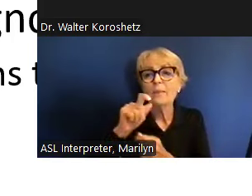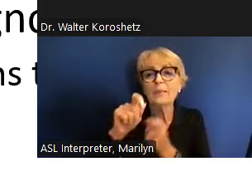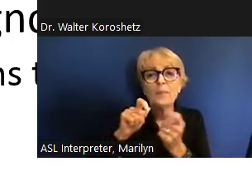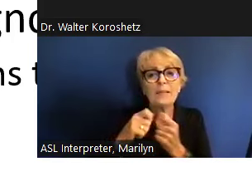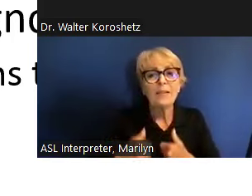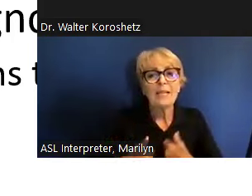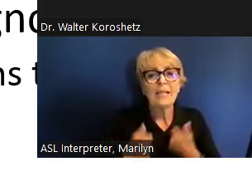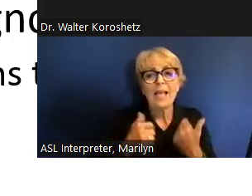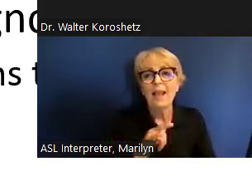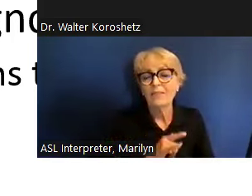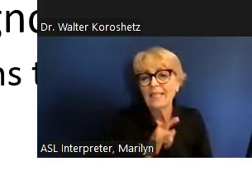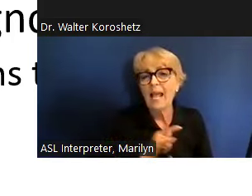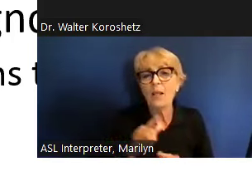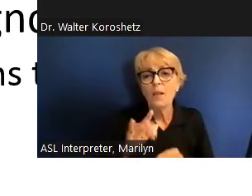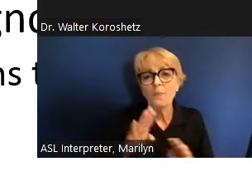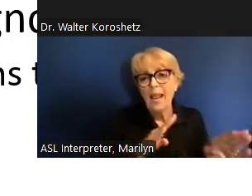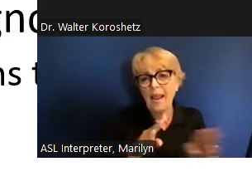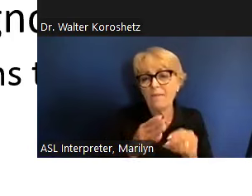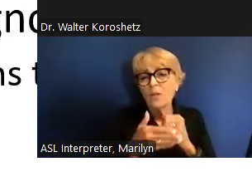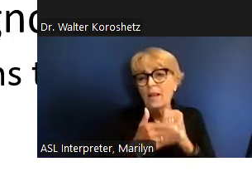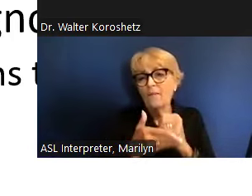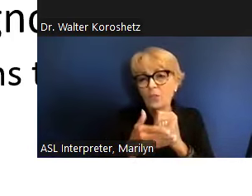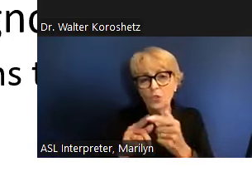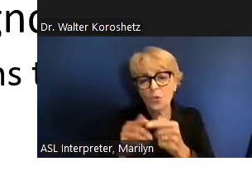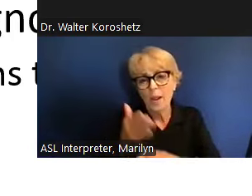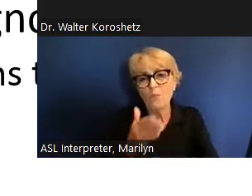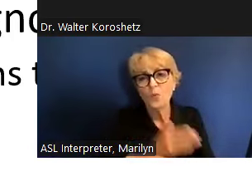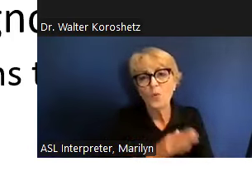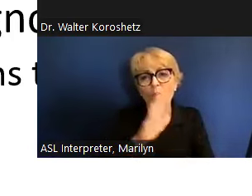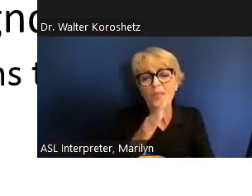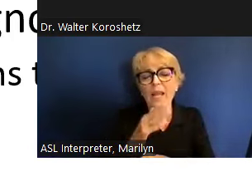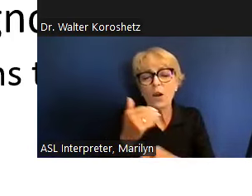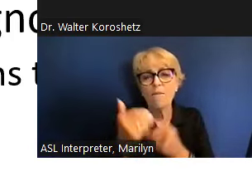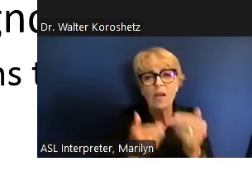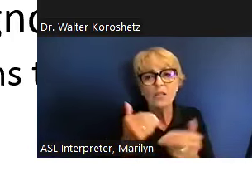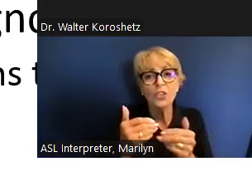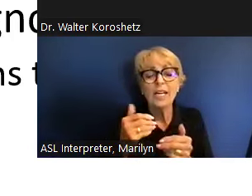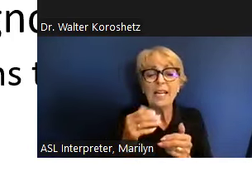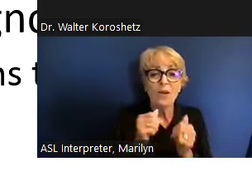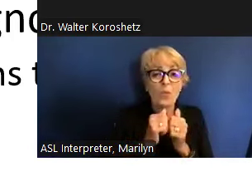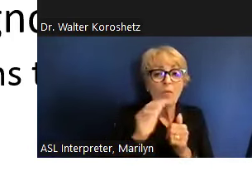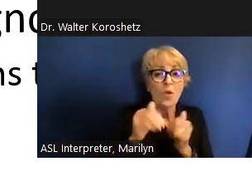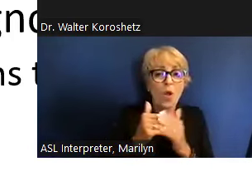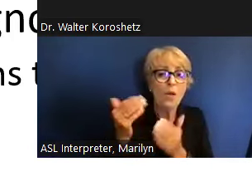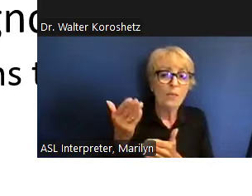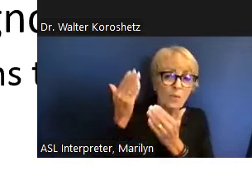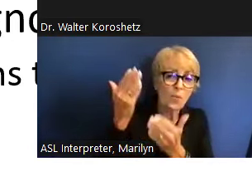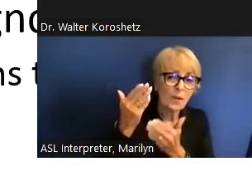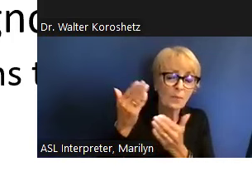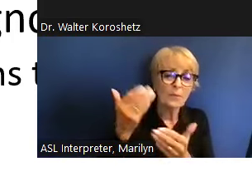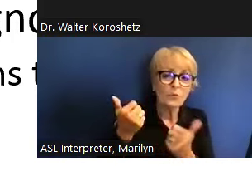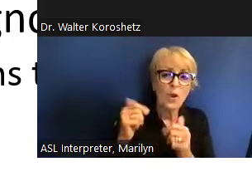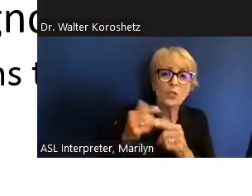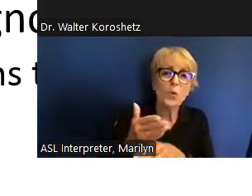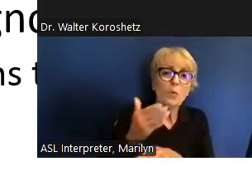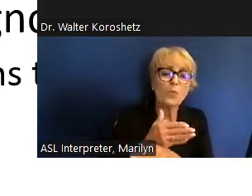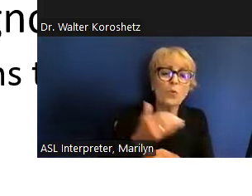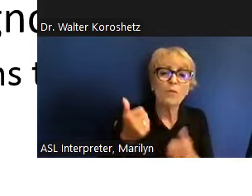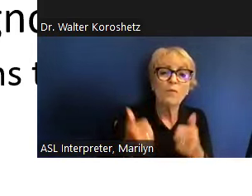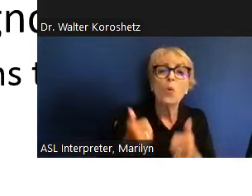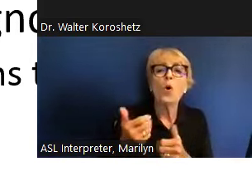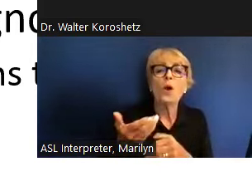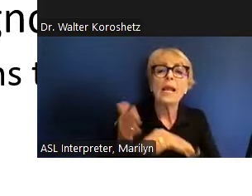behavioral interventions to improve their current functioning. And we really, with all of these recommendations, are trying to improve or increase the